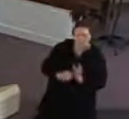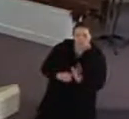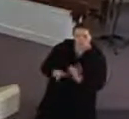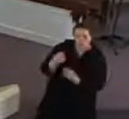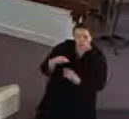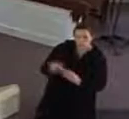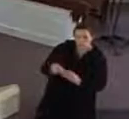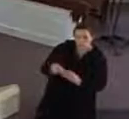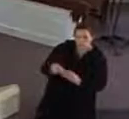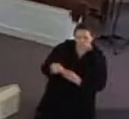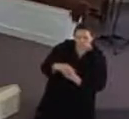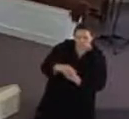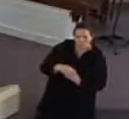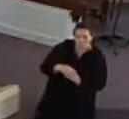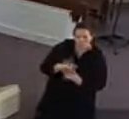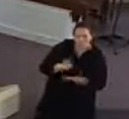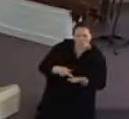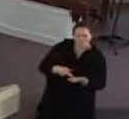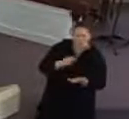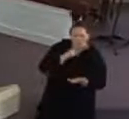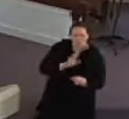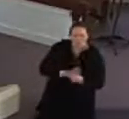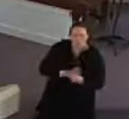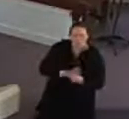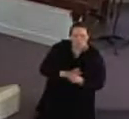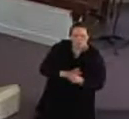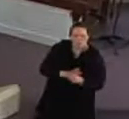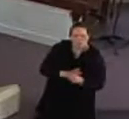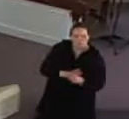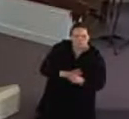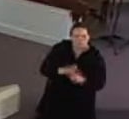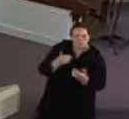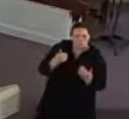grace, what promise will you make for the future?"